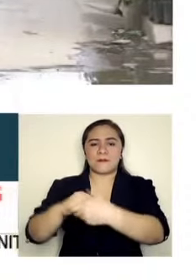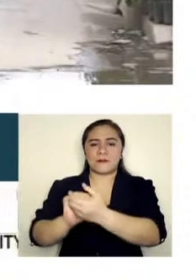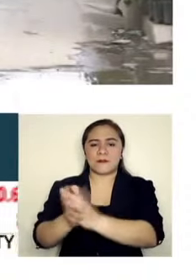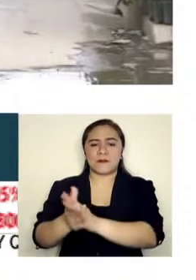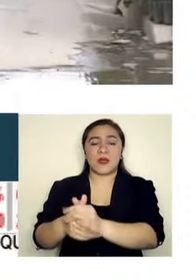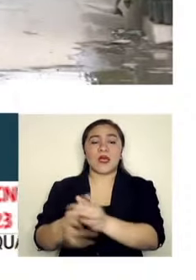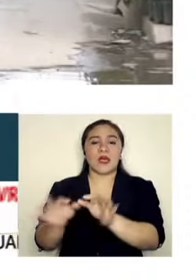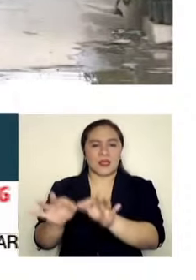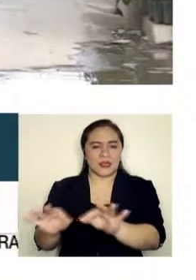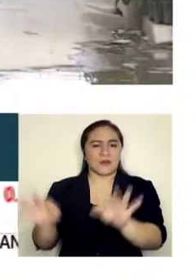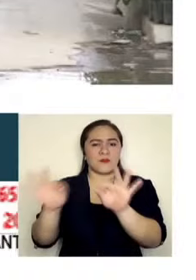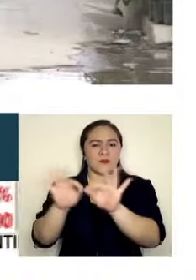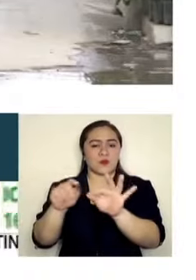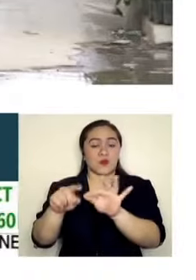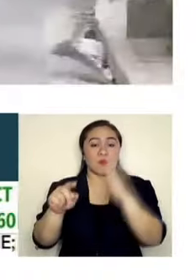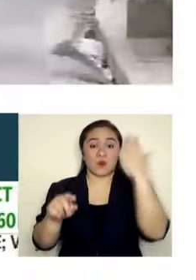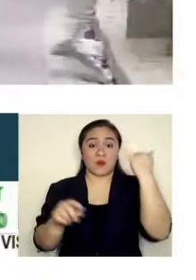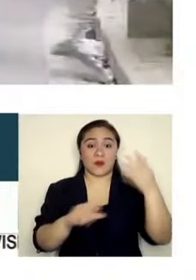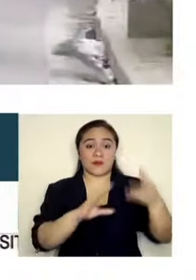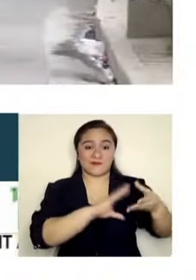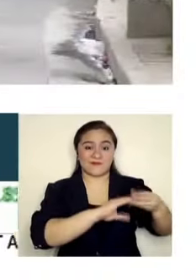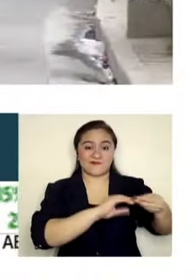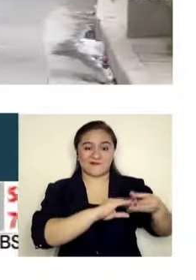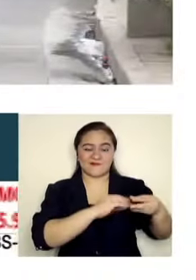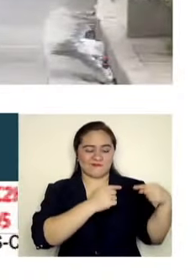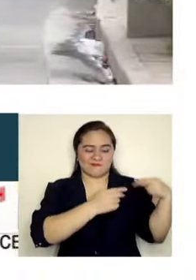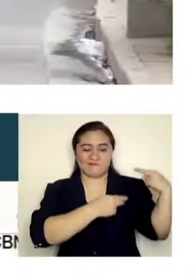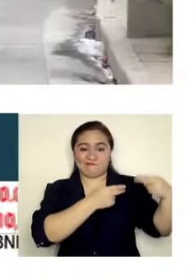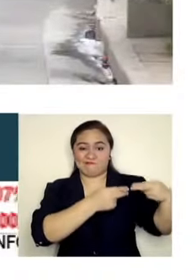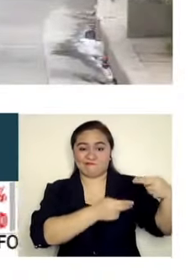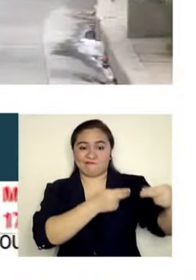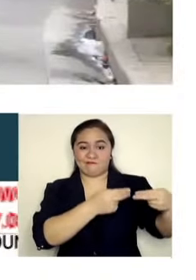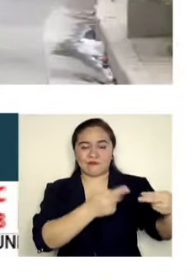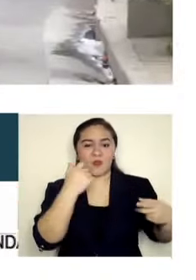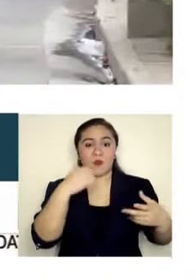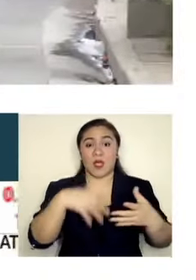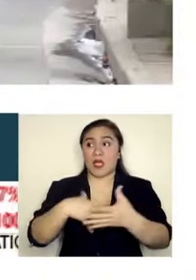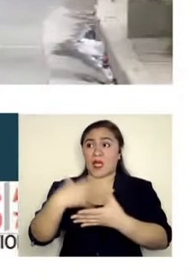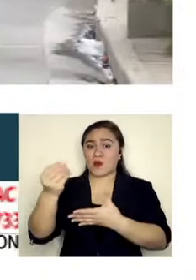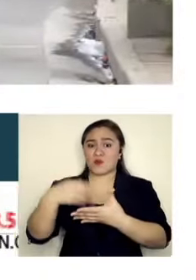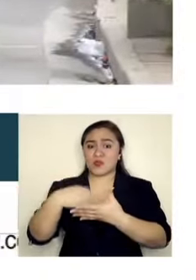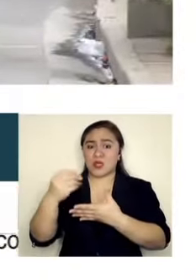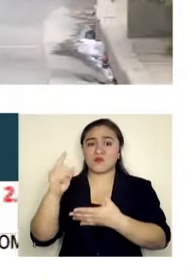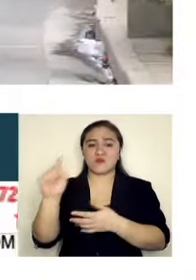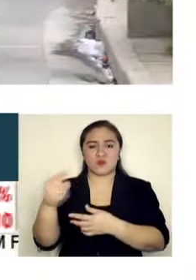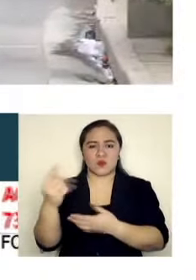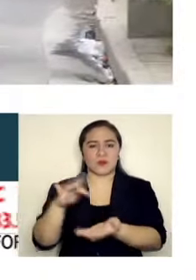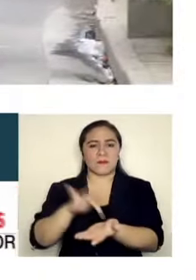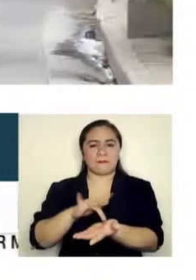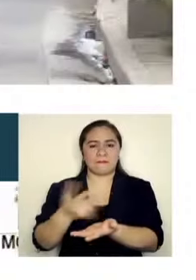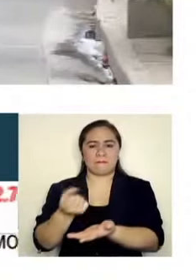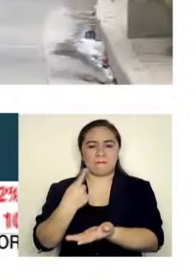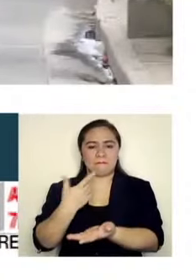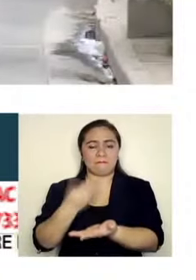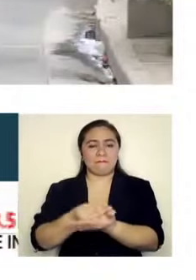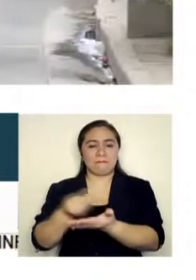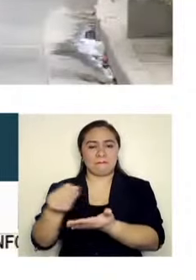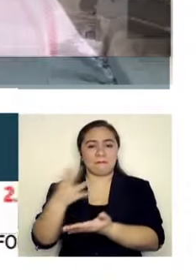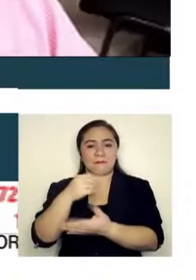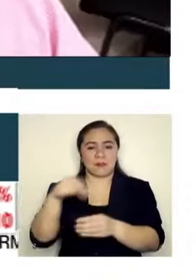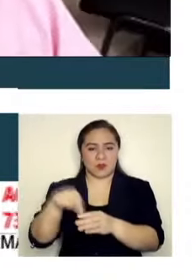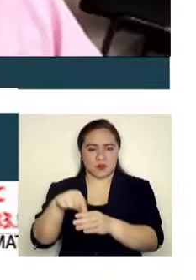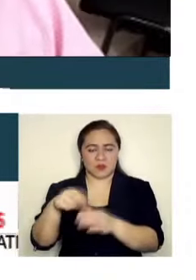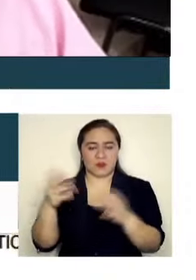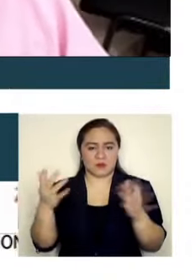yung istoryang yun kasi wala nang history ng really going out except for those two areas. Let's talk about the timeline